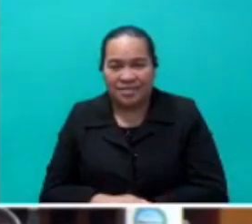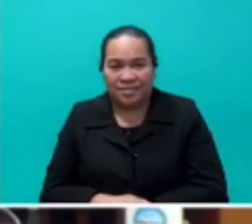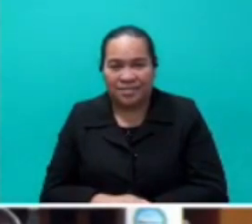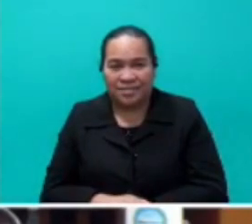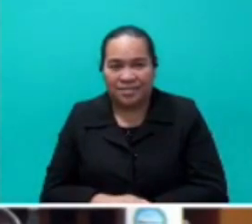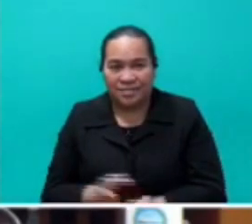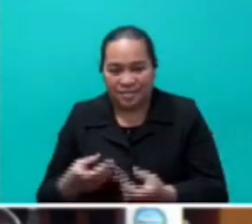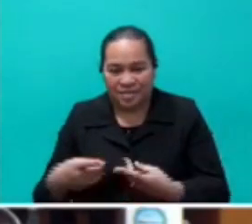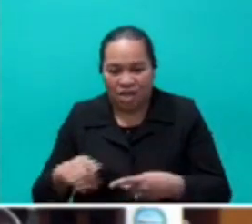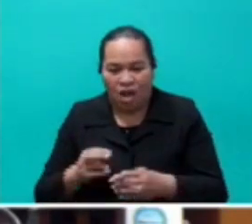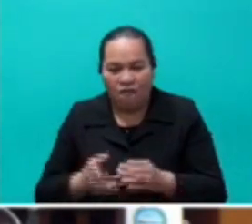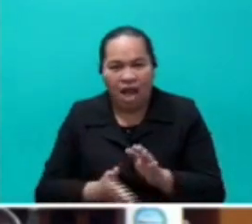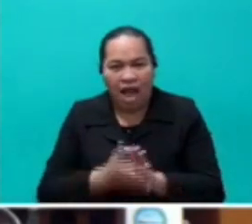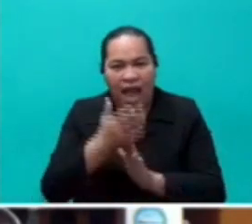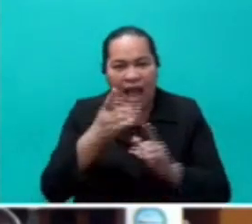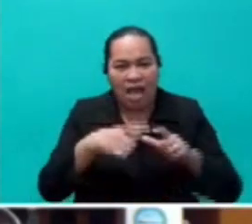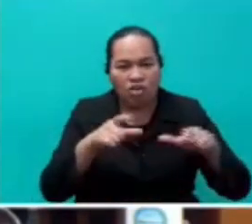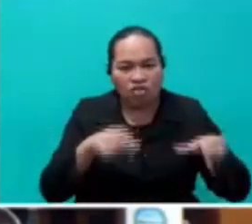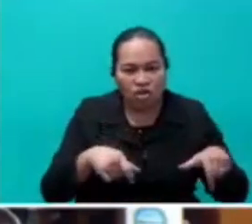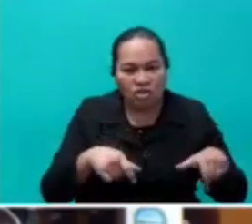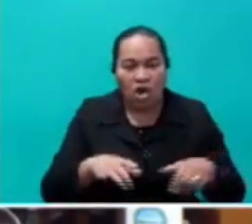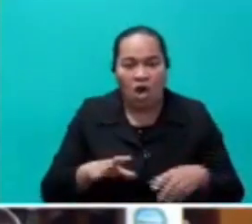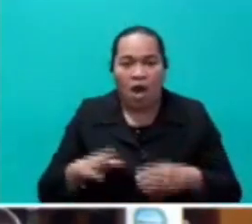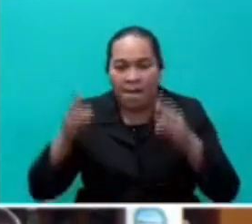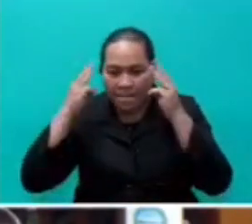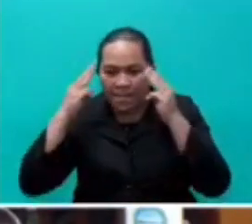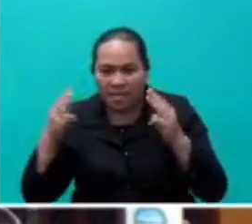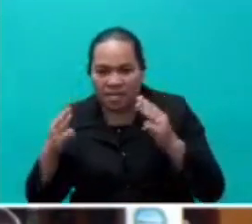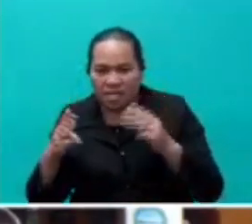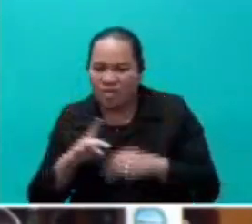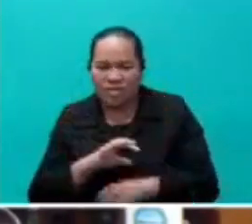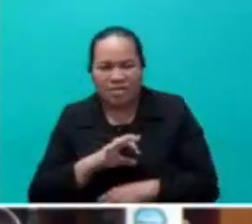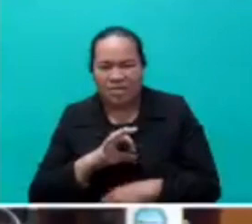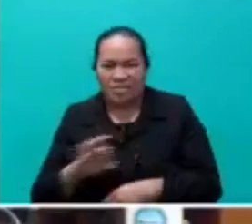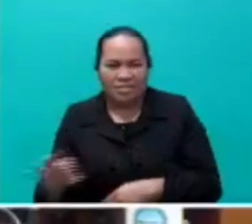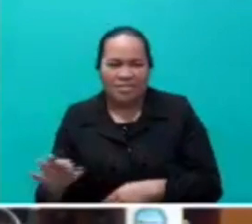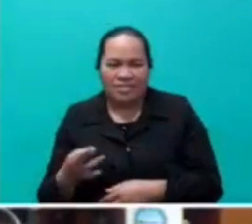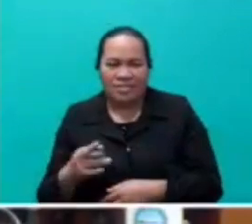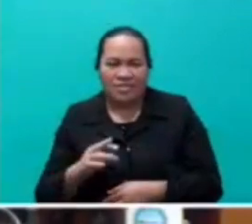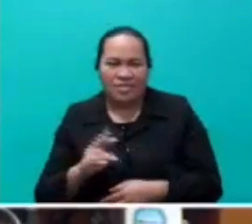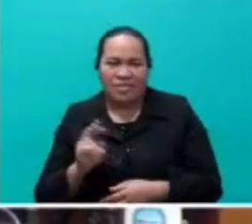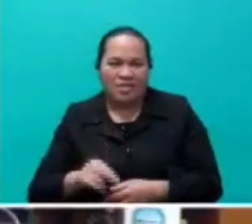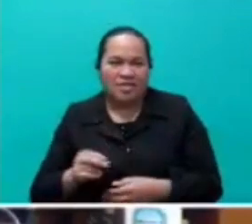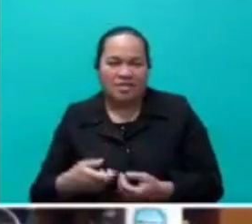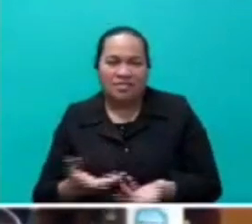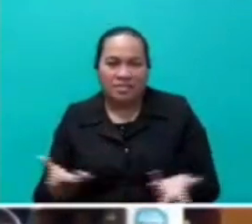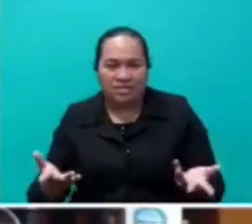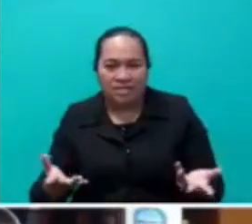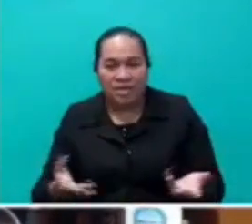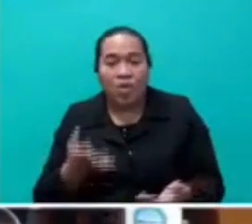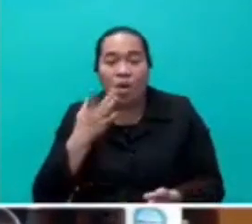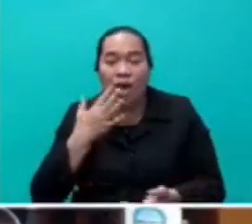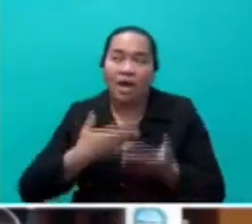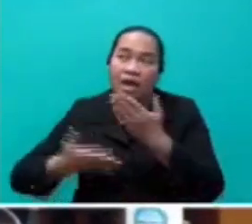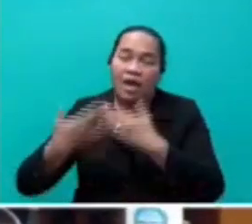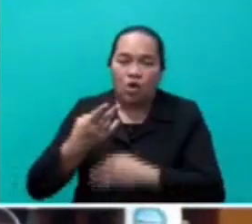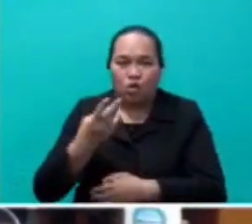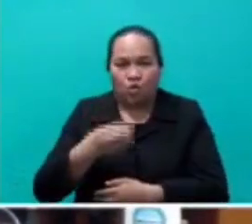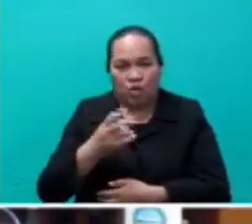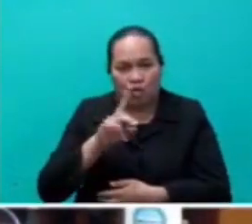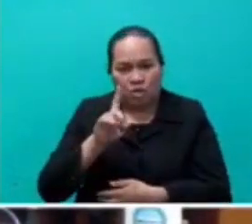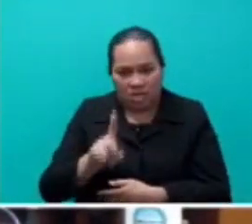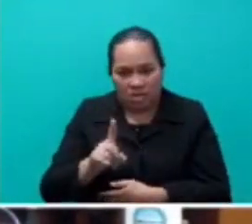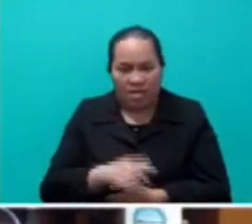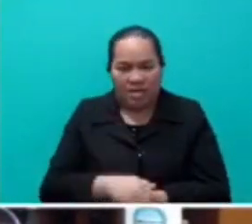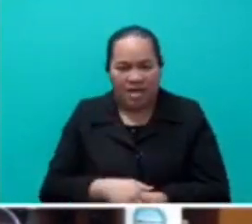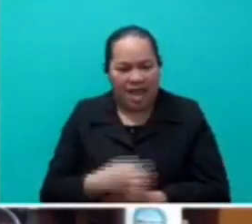of the High Court and the Magistrates Court was not warranted in 2021, and I don't